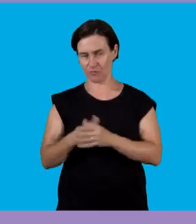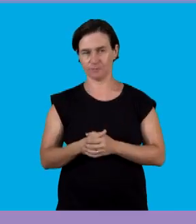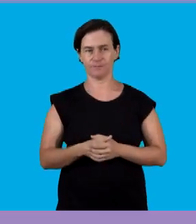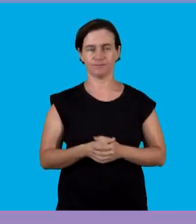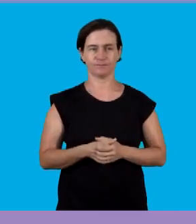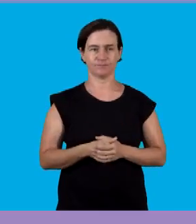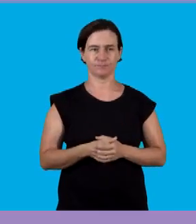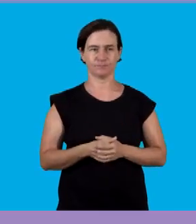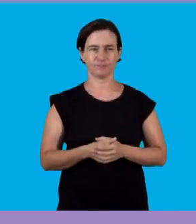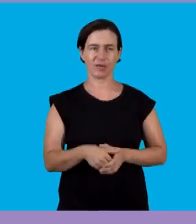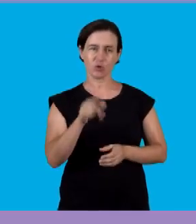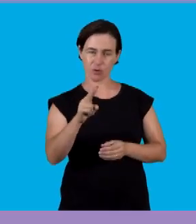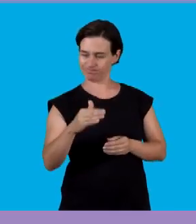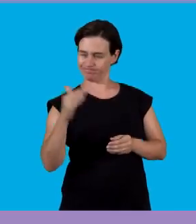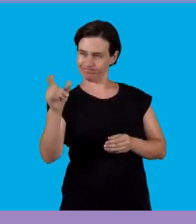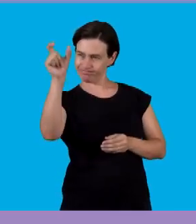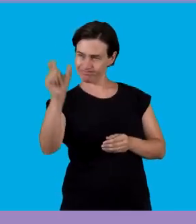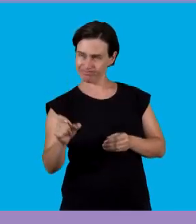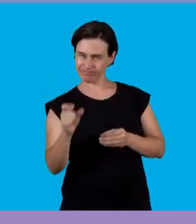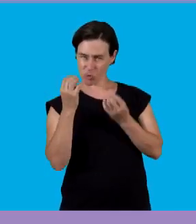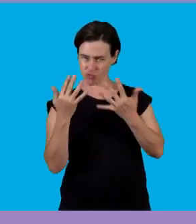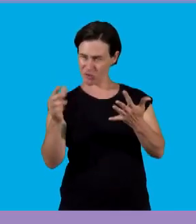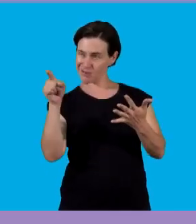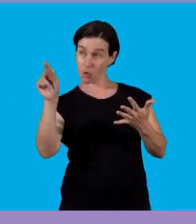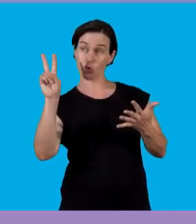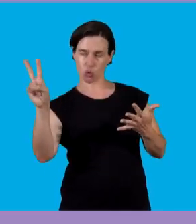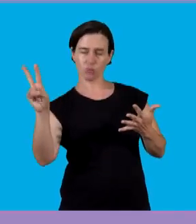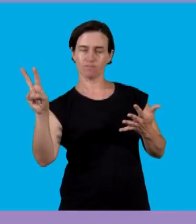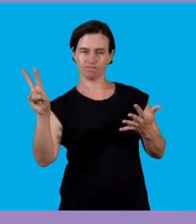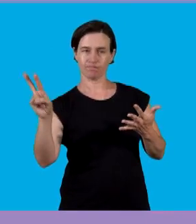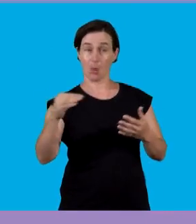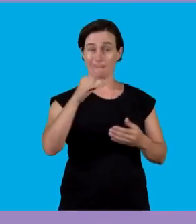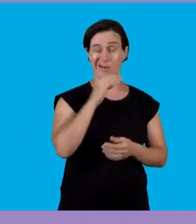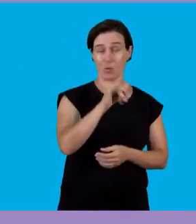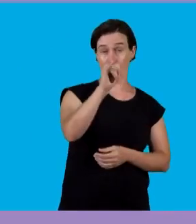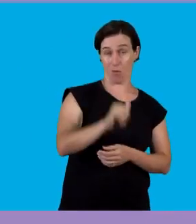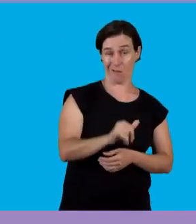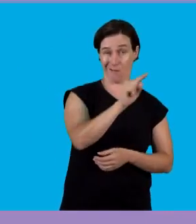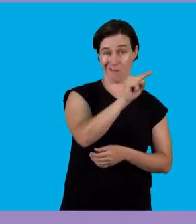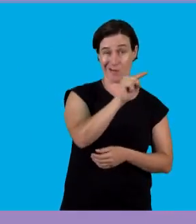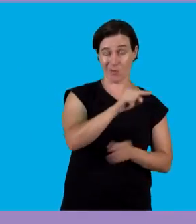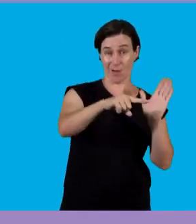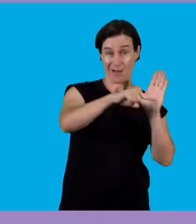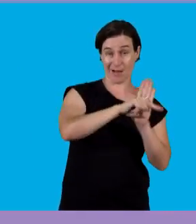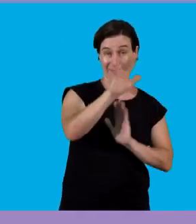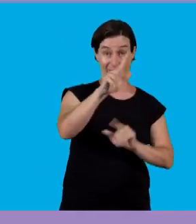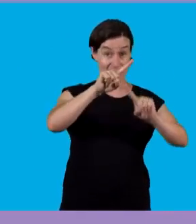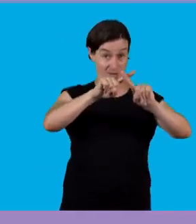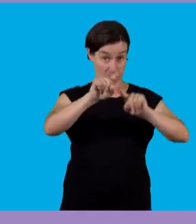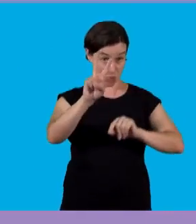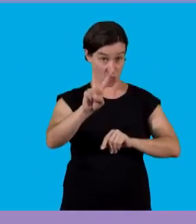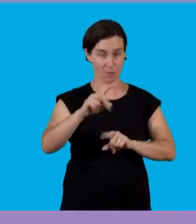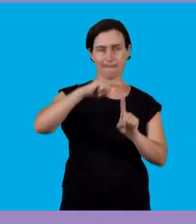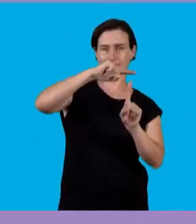that we were given there is a 2. So we are going to multiply our negative 5 plus by 2, and then we are going to plus